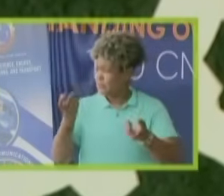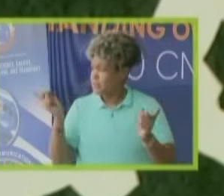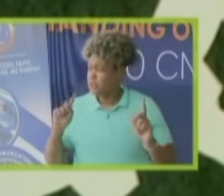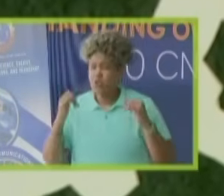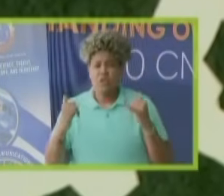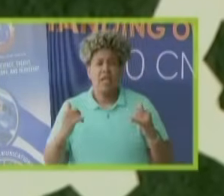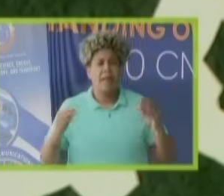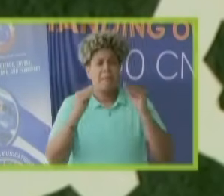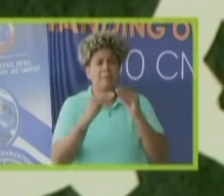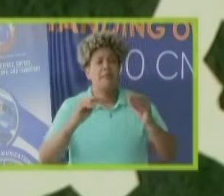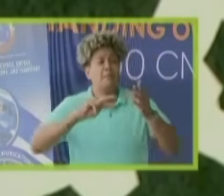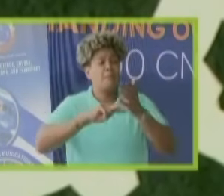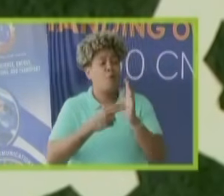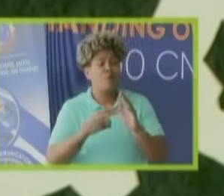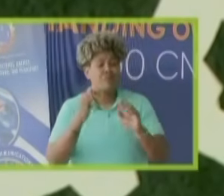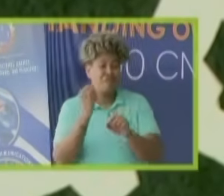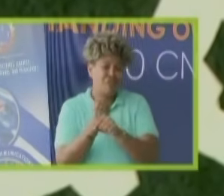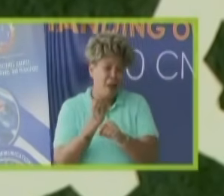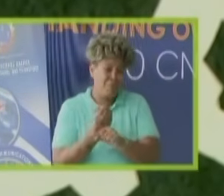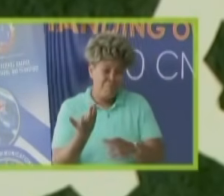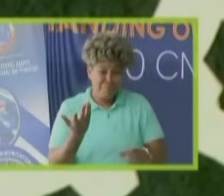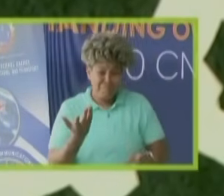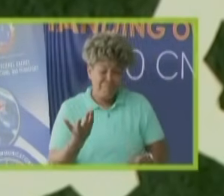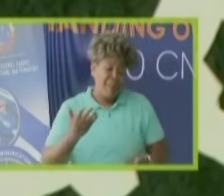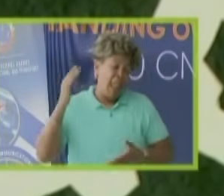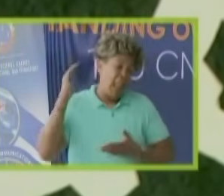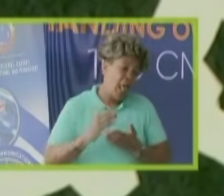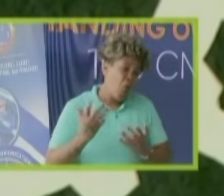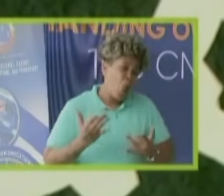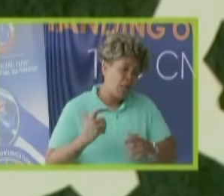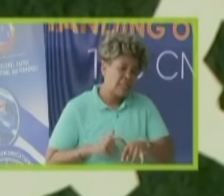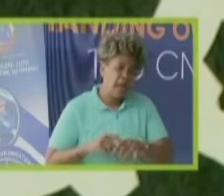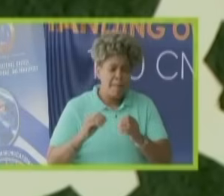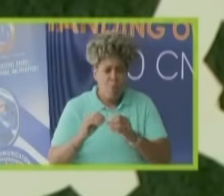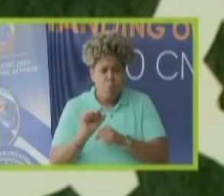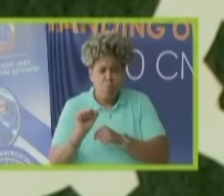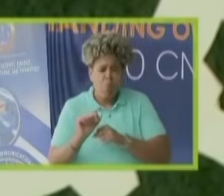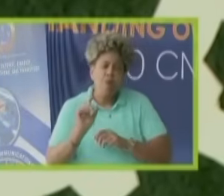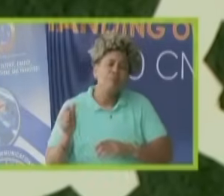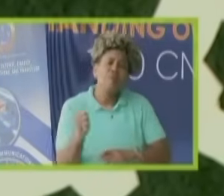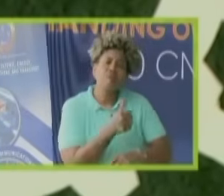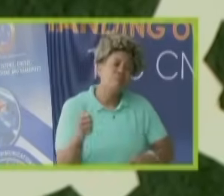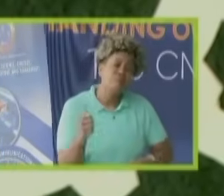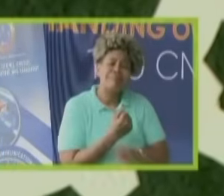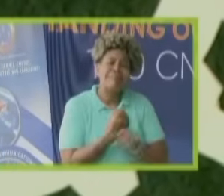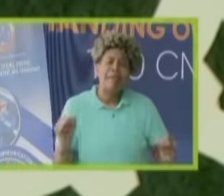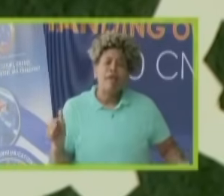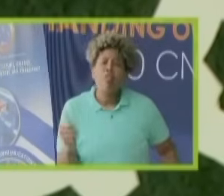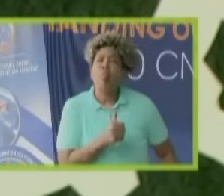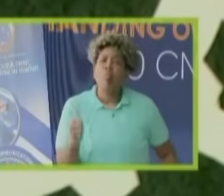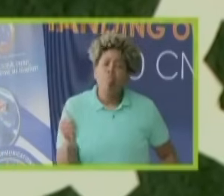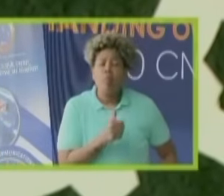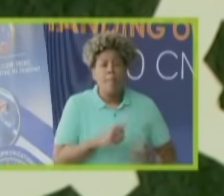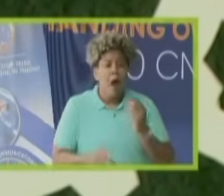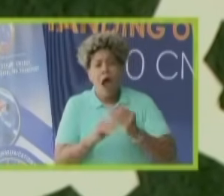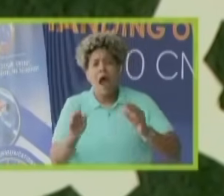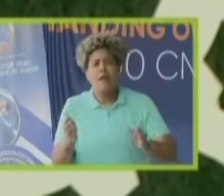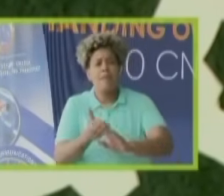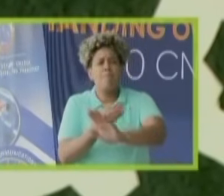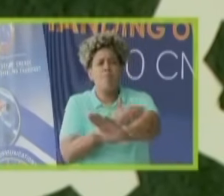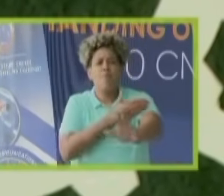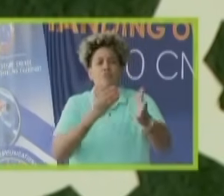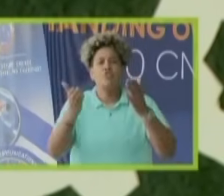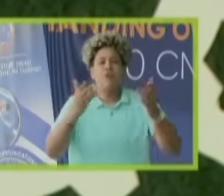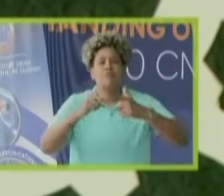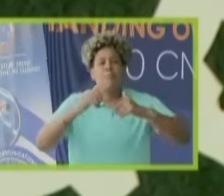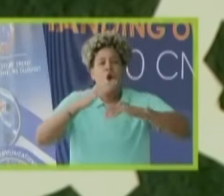means more jobs, less waiting time, more productivity, safer commute, and improved service and